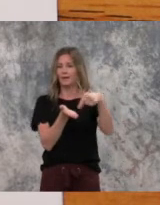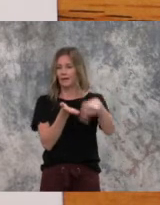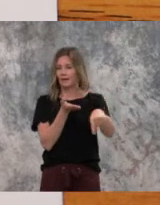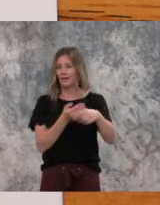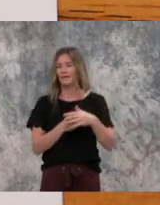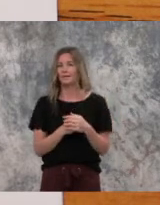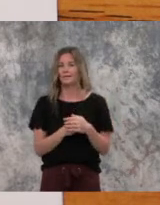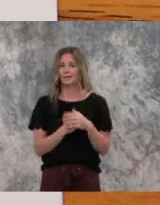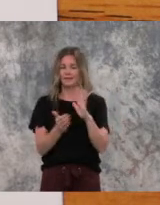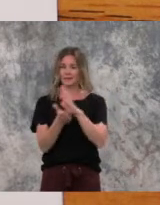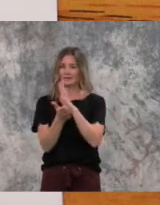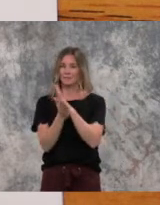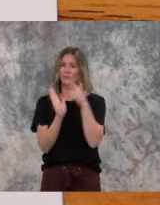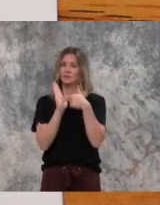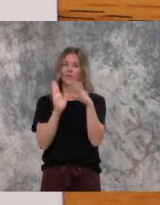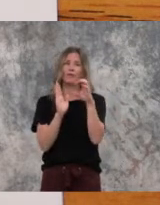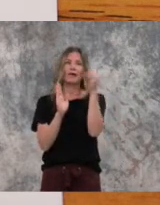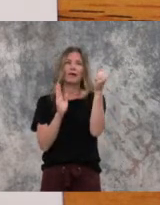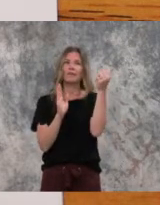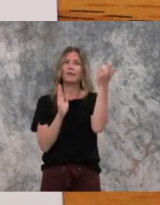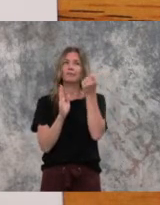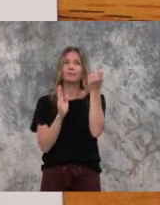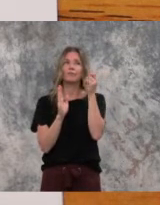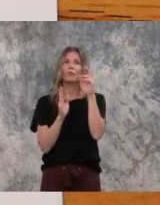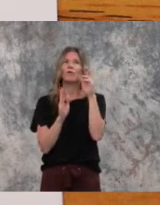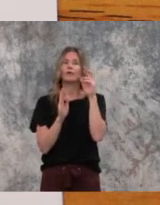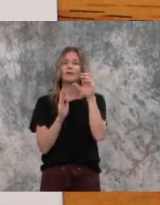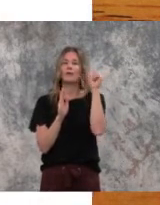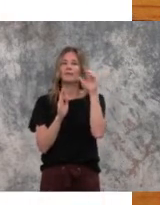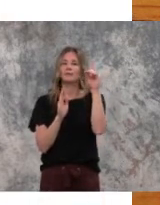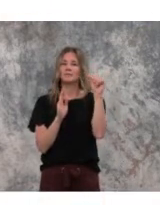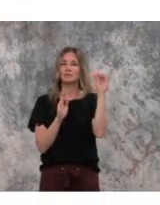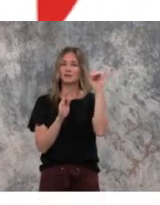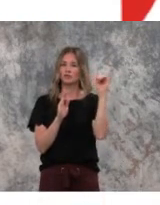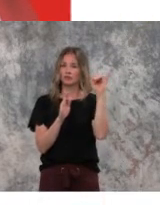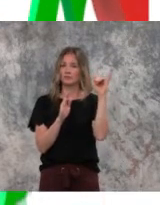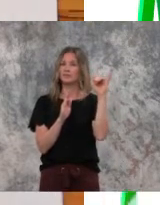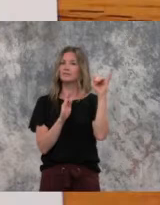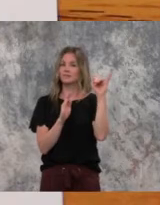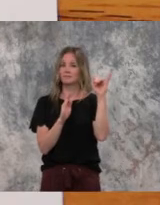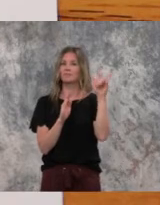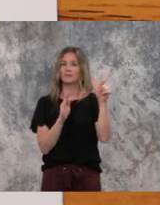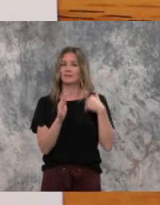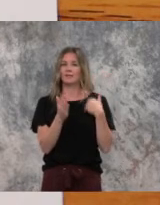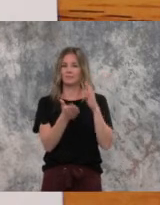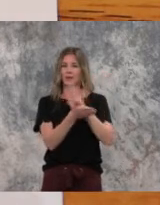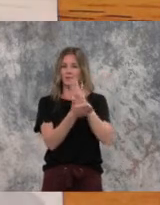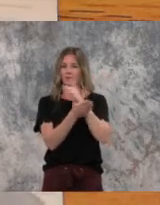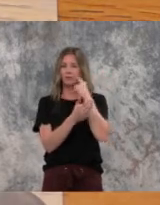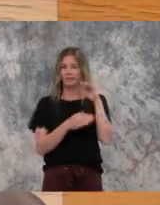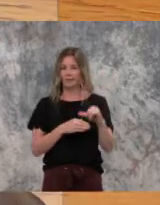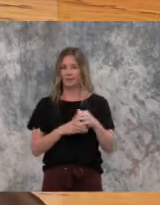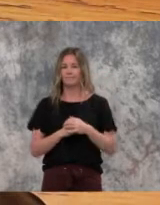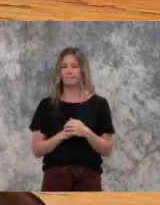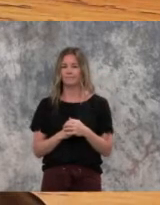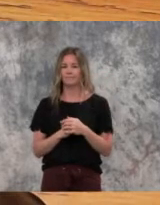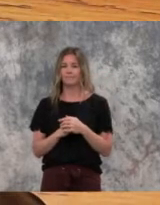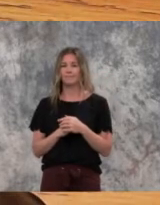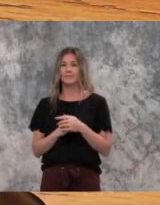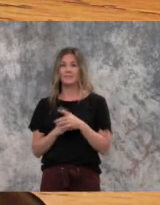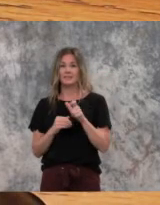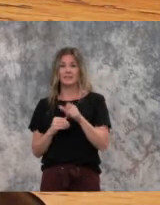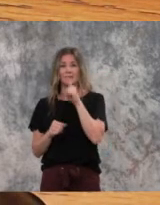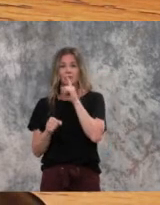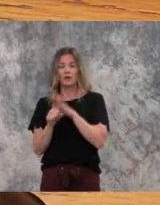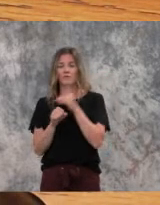payment. Statements showing any other pension or disability income insurance. We also